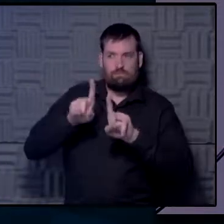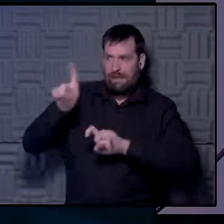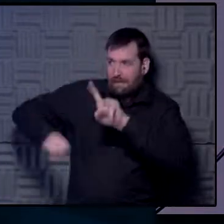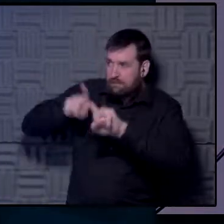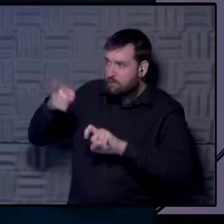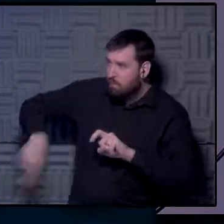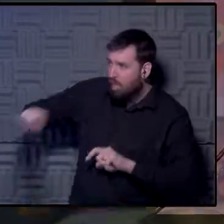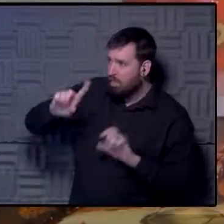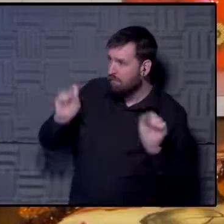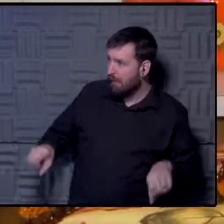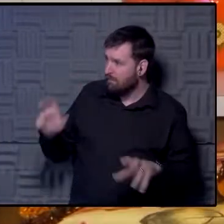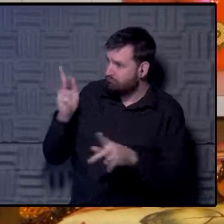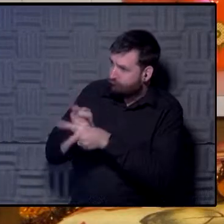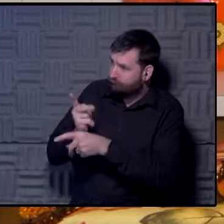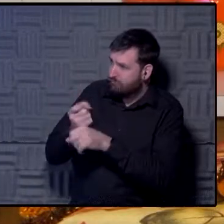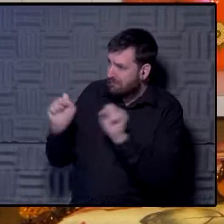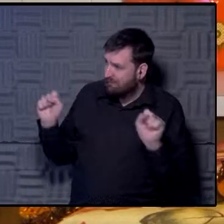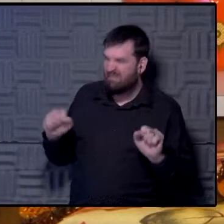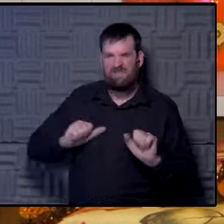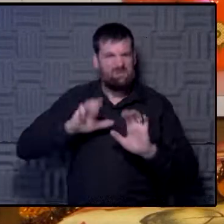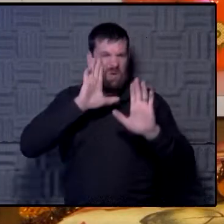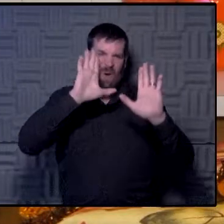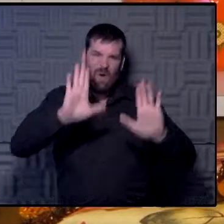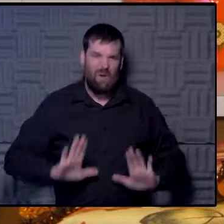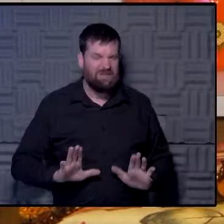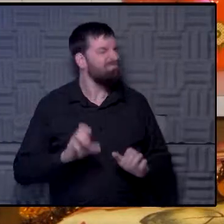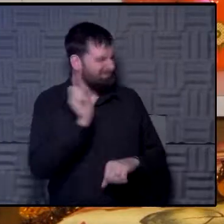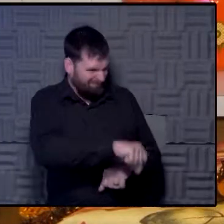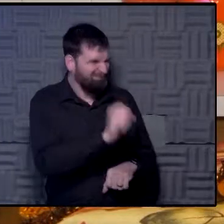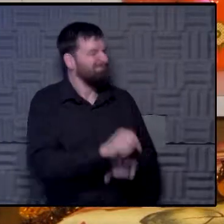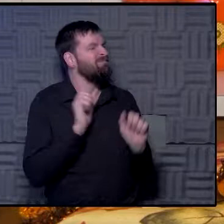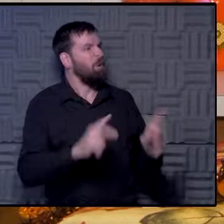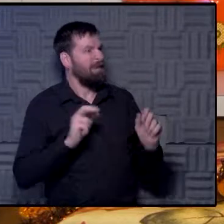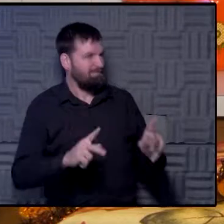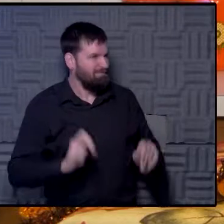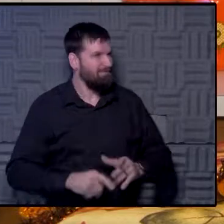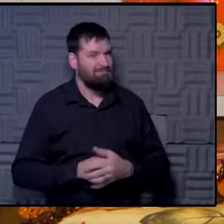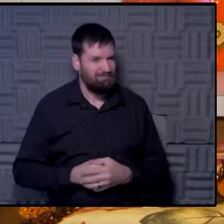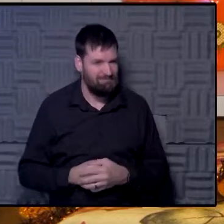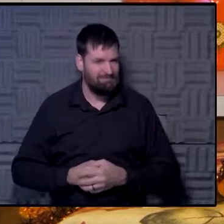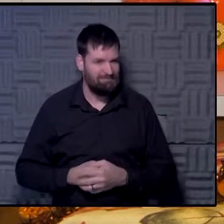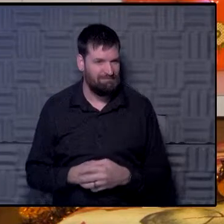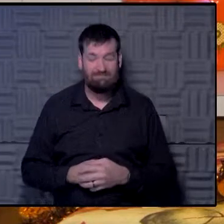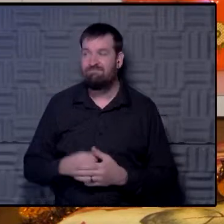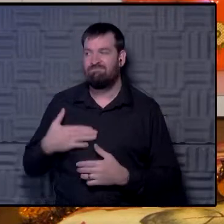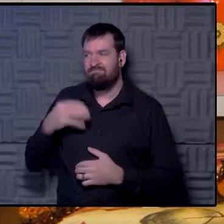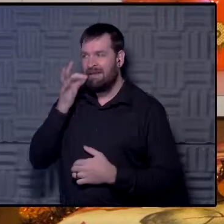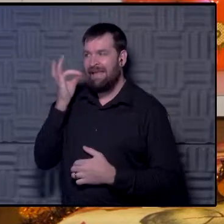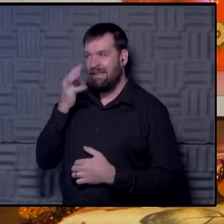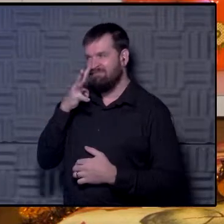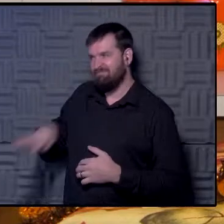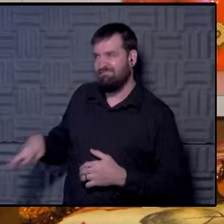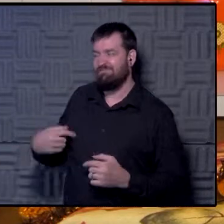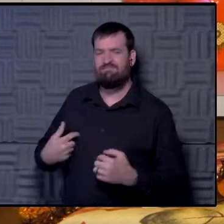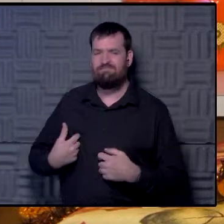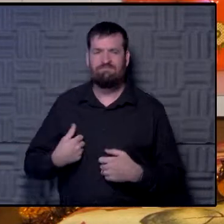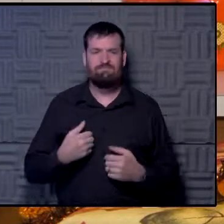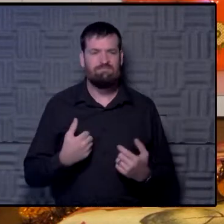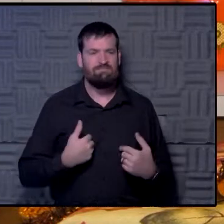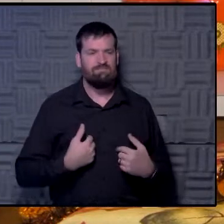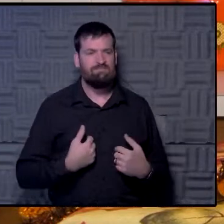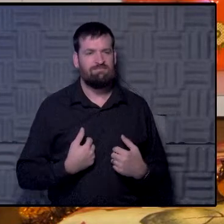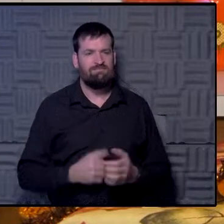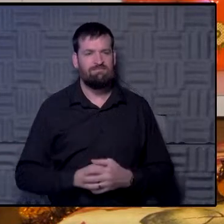so they can stay safe as well. All right. This is awesome. My Yeah, dog okay. asks me questions, too. My cat ignores me, but my oh dog yeah, we're